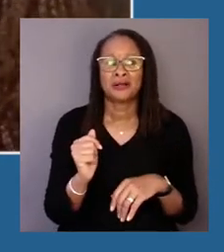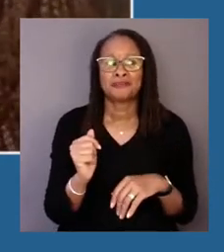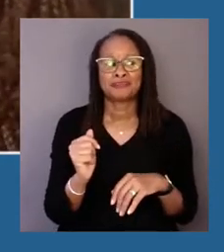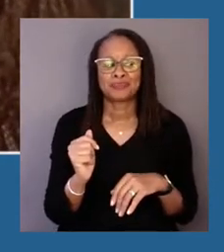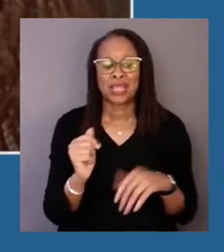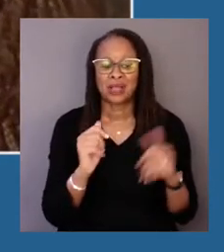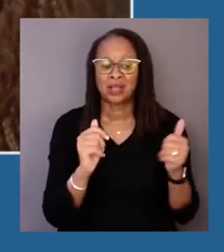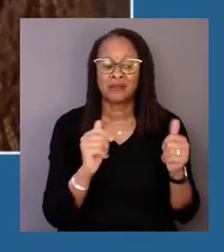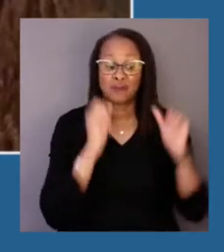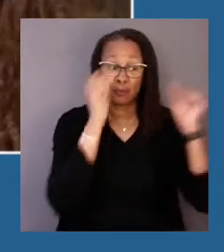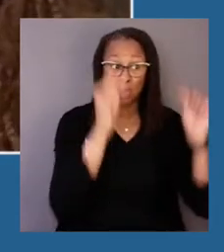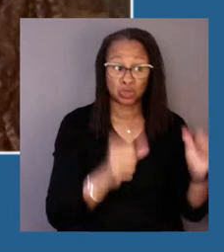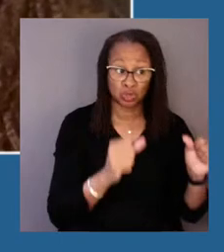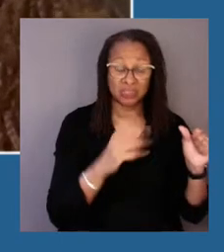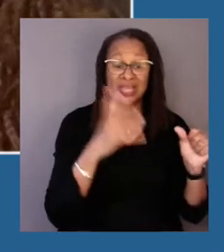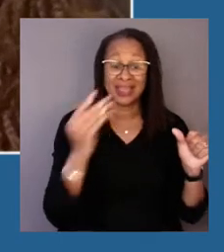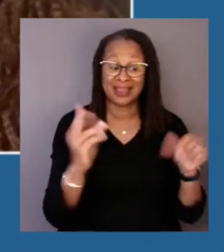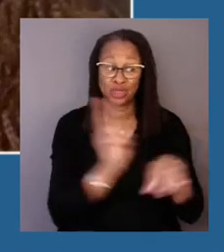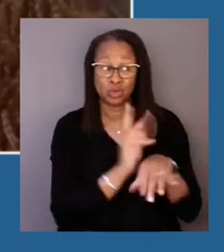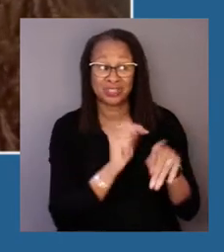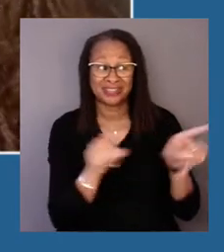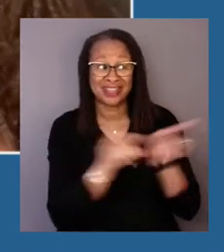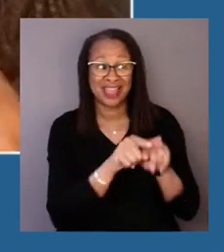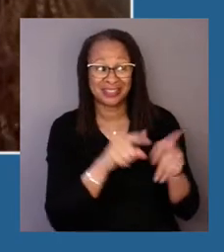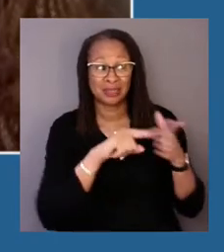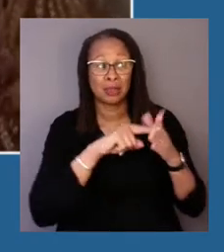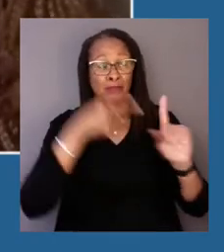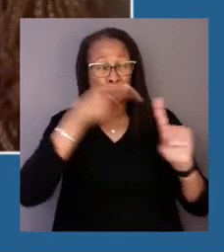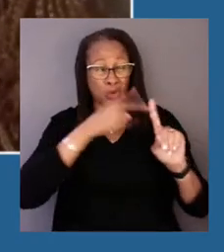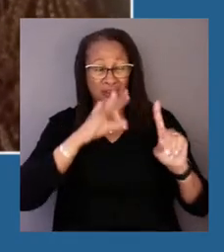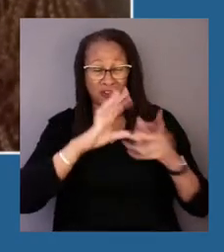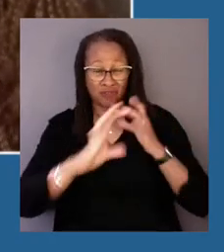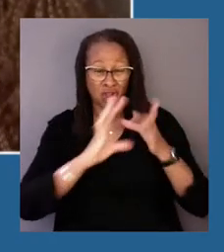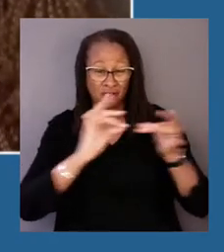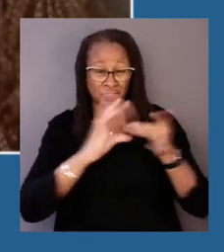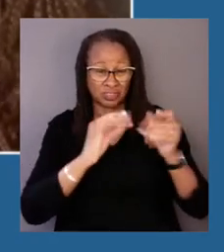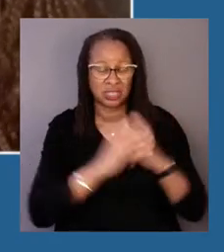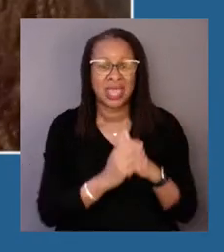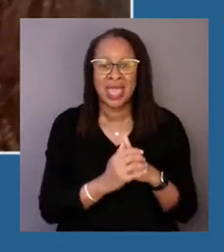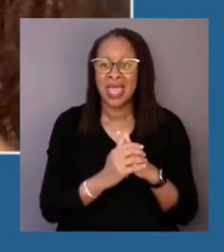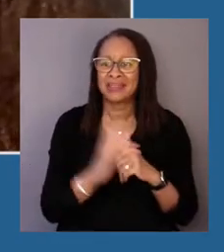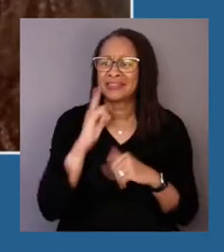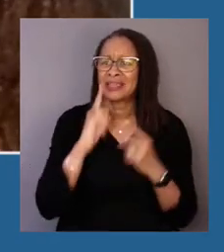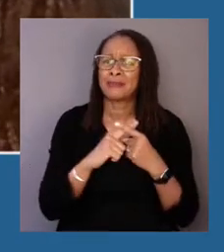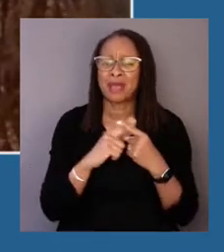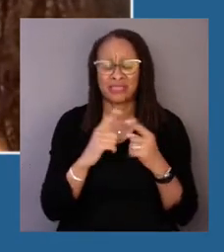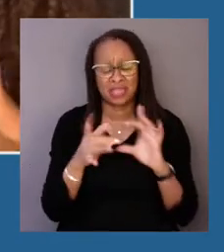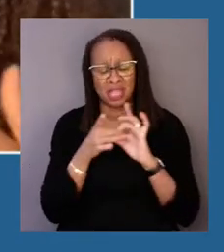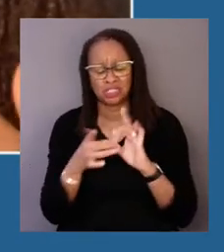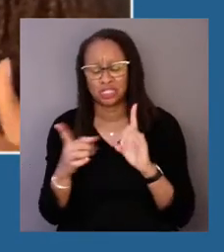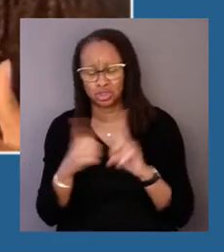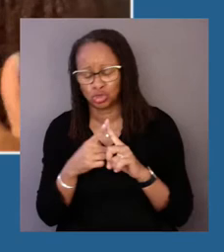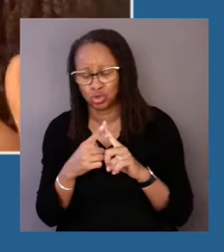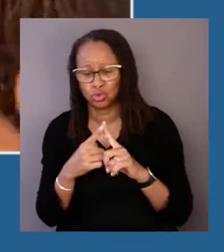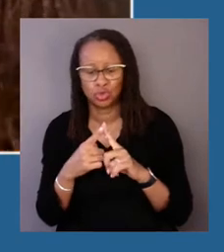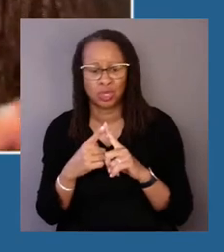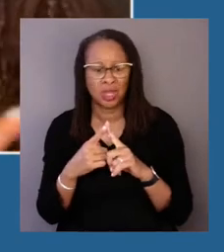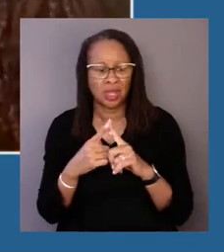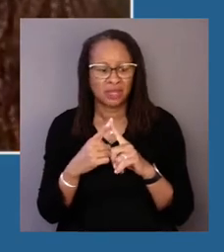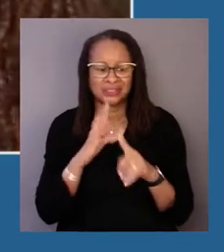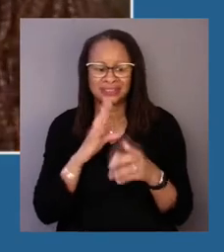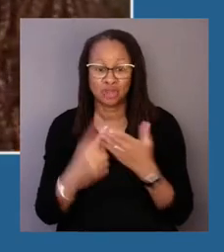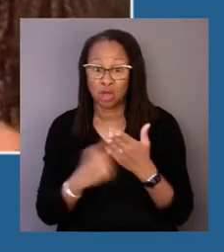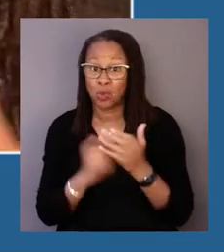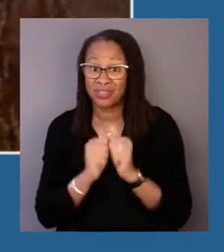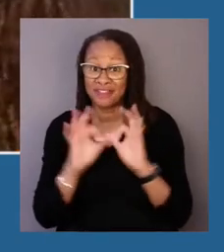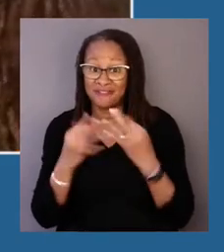really rewarding, especially I would think in the context of like family relations. So like I'm one of the youngest people in my family, and like there's